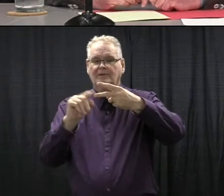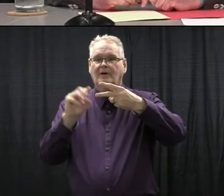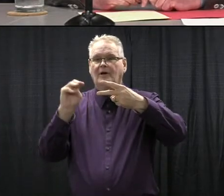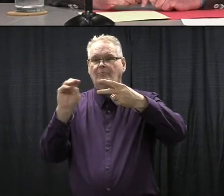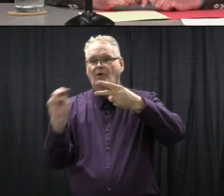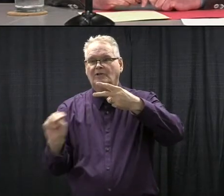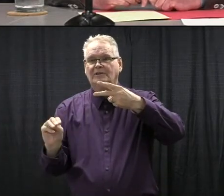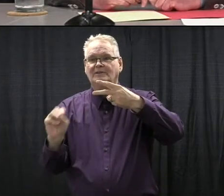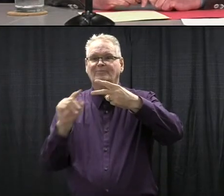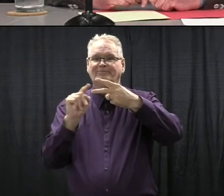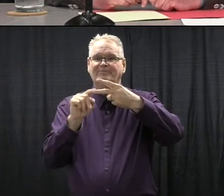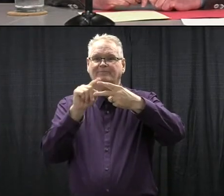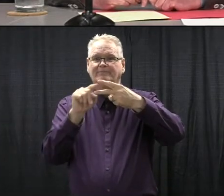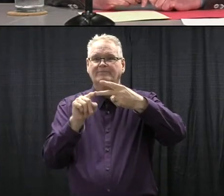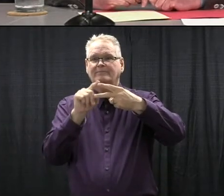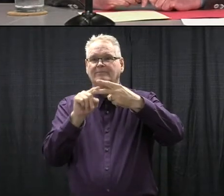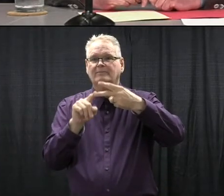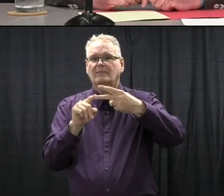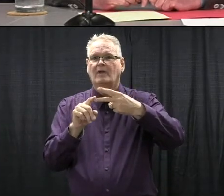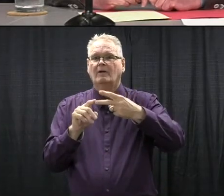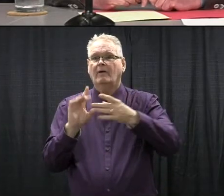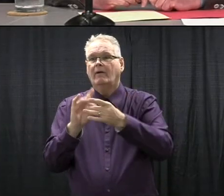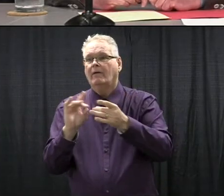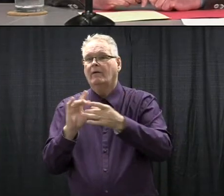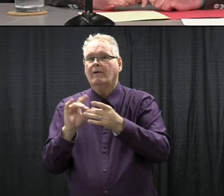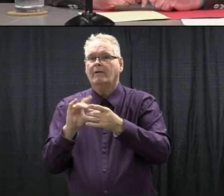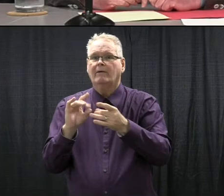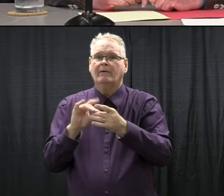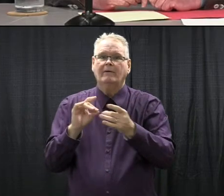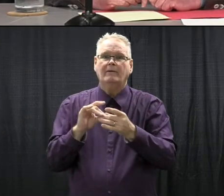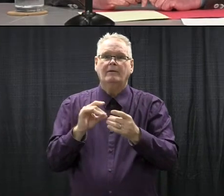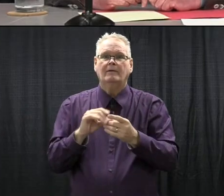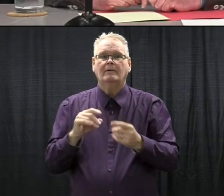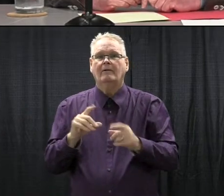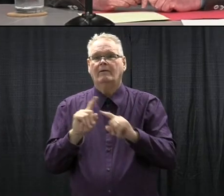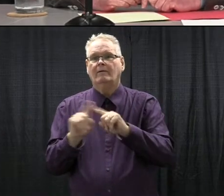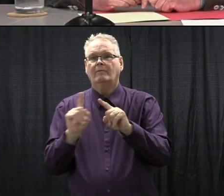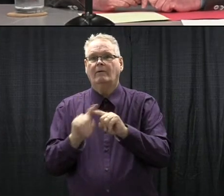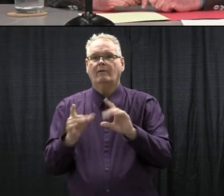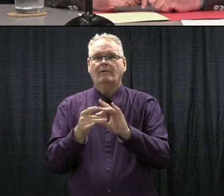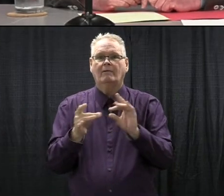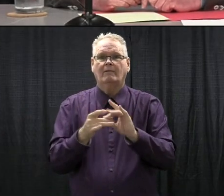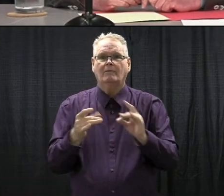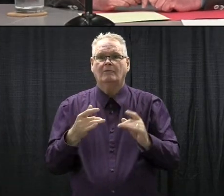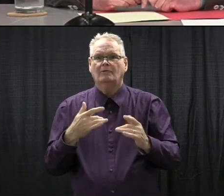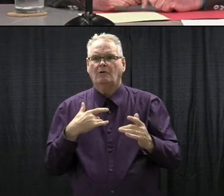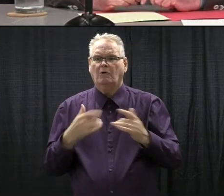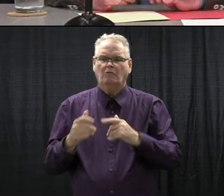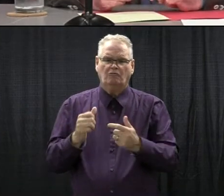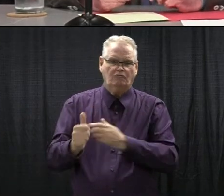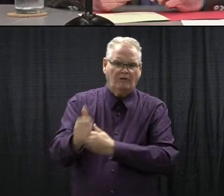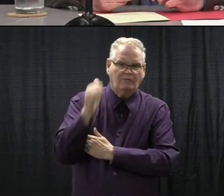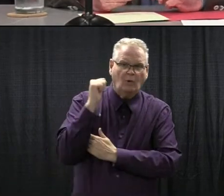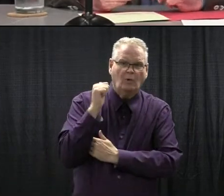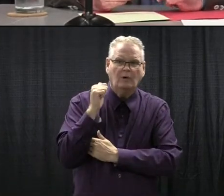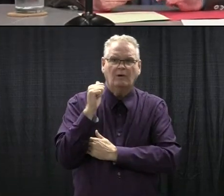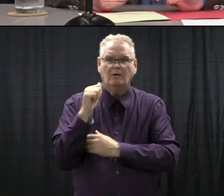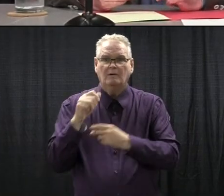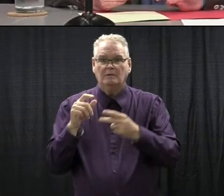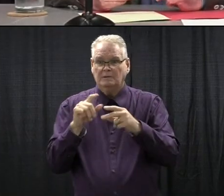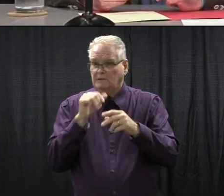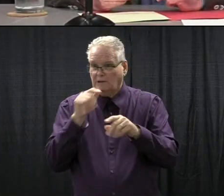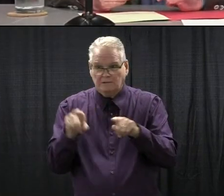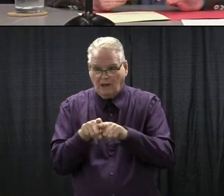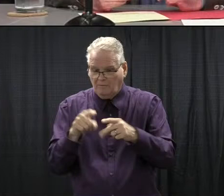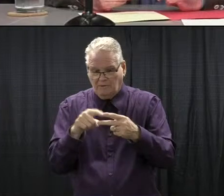hear anecdotally about a number of people going through and just refusing a second dose because it's a mixed dose.